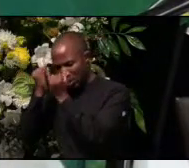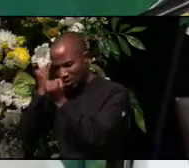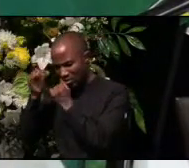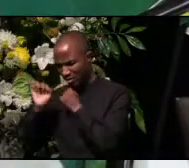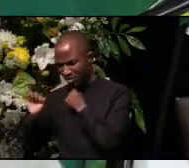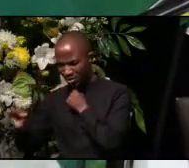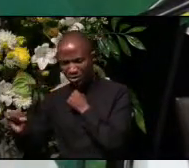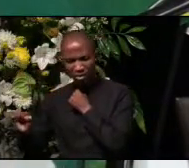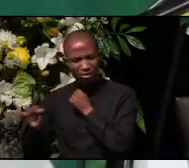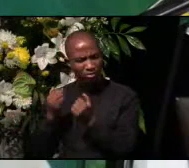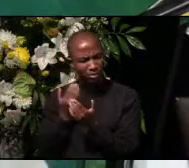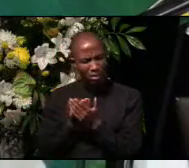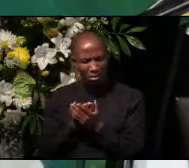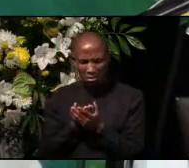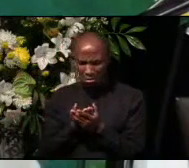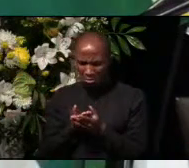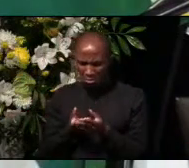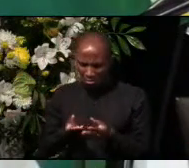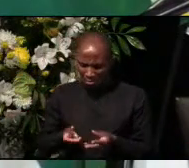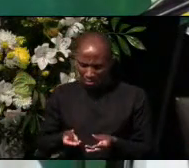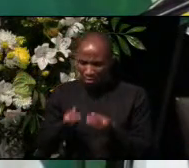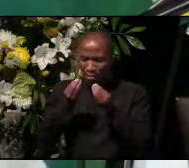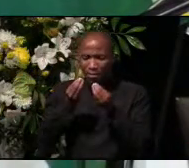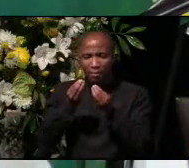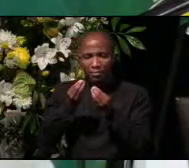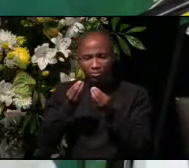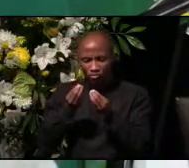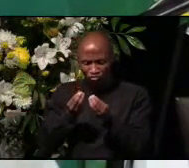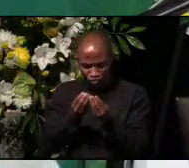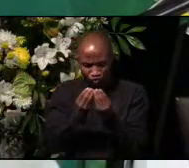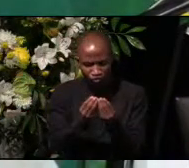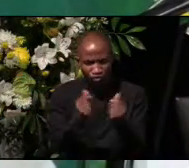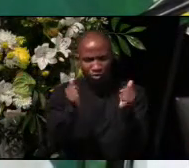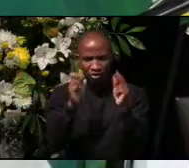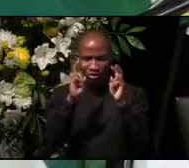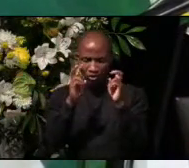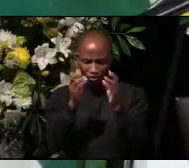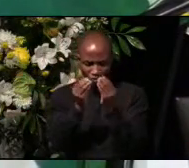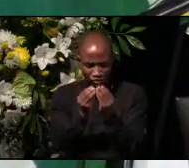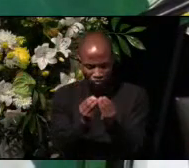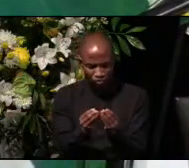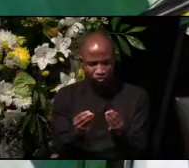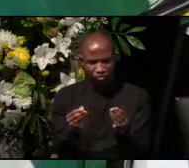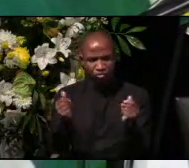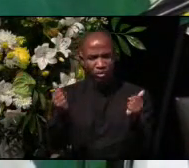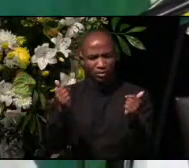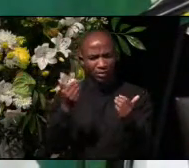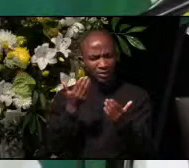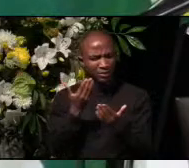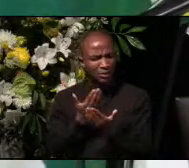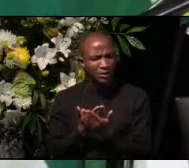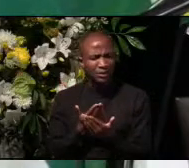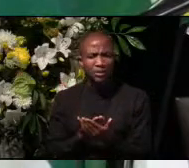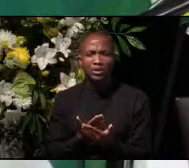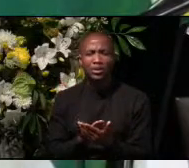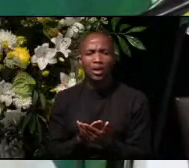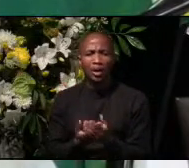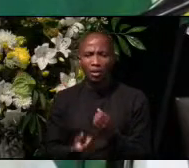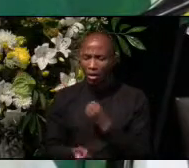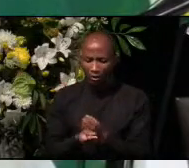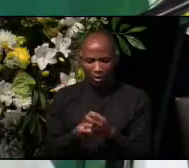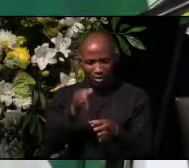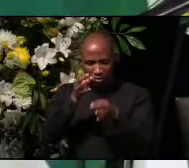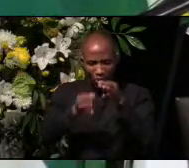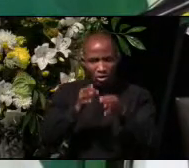solutions that prove so elusive to take us out of this rat this political